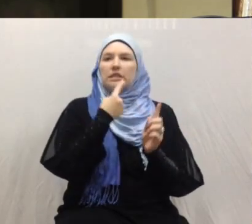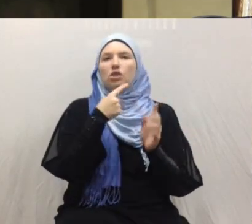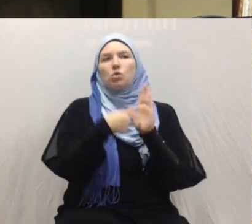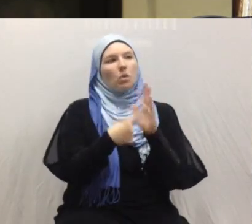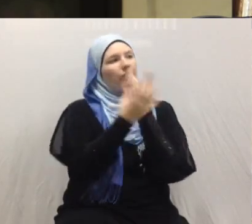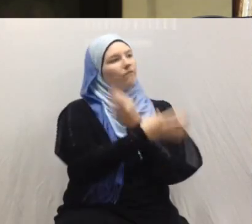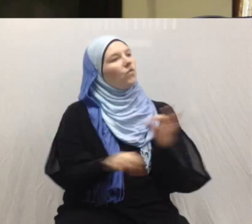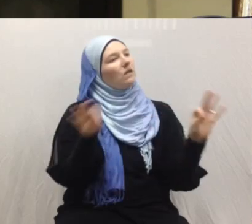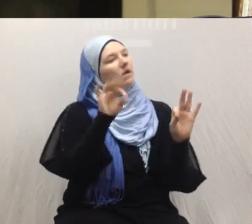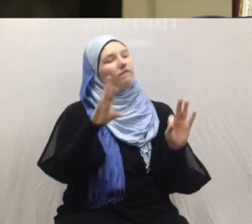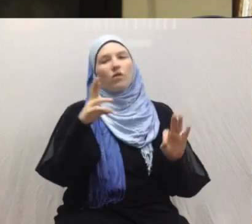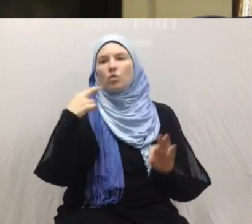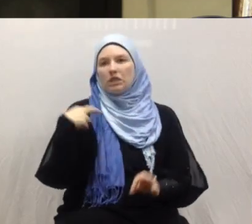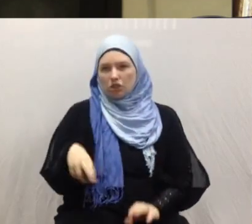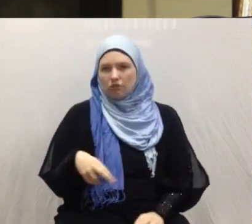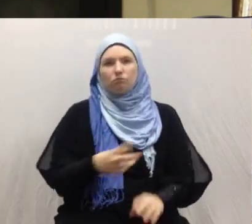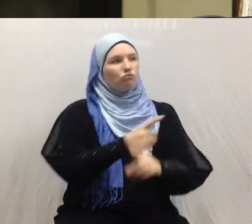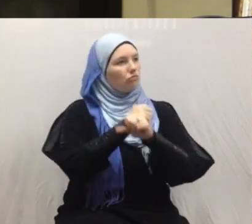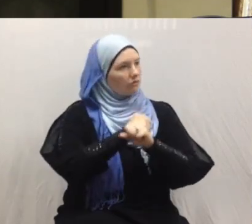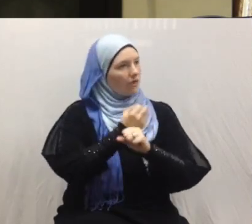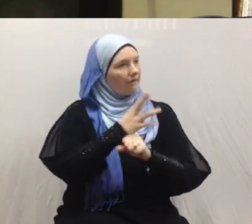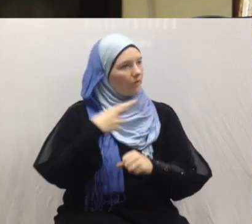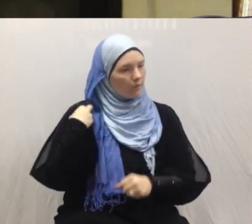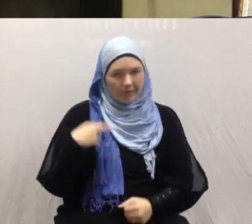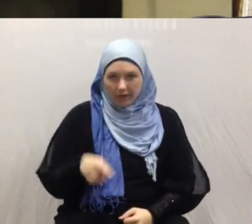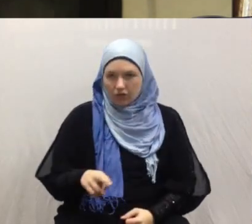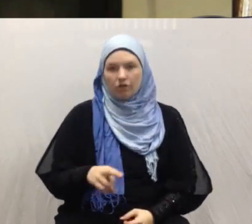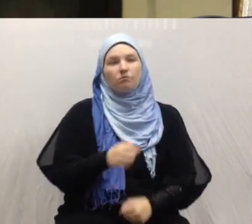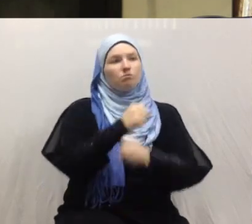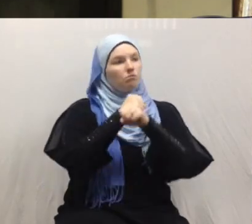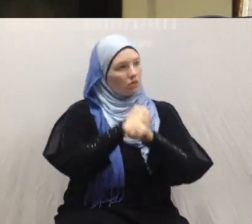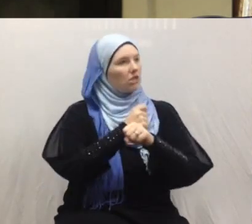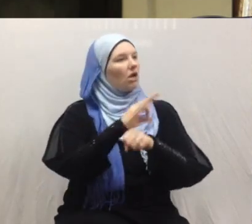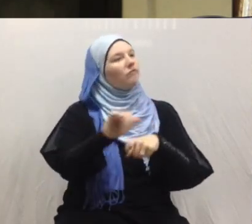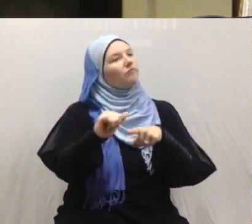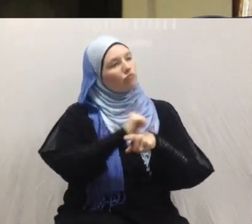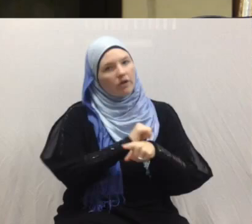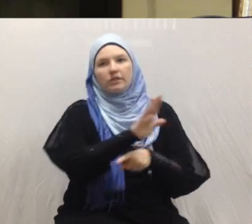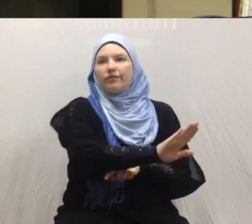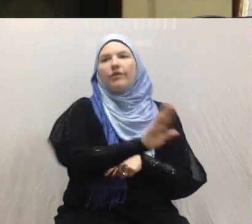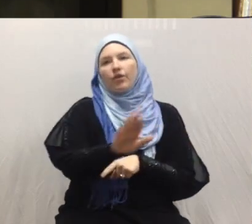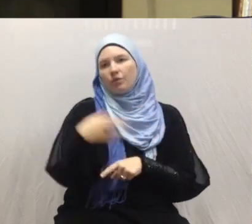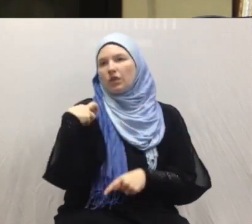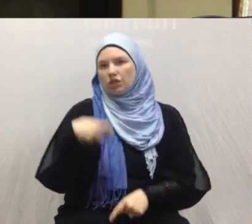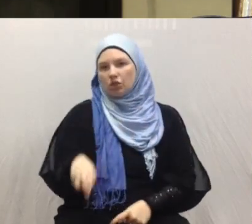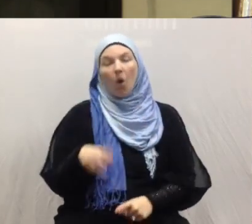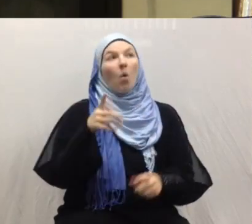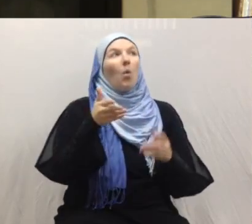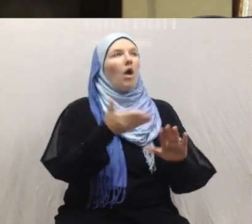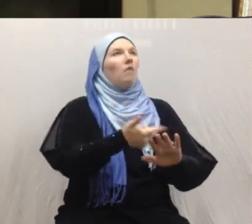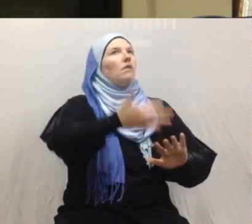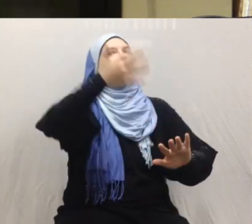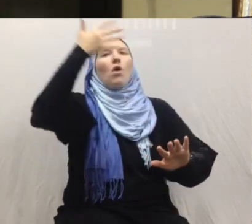religion and the protection of religion and the protection of practice of religion. Way before